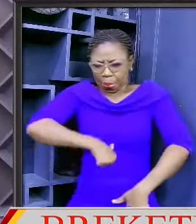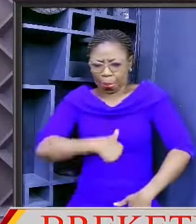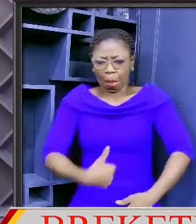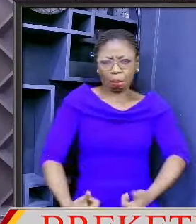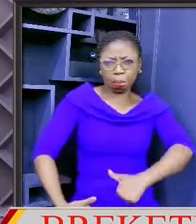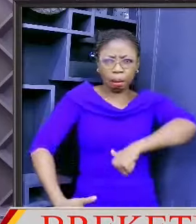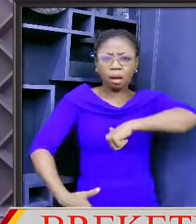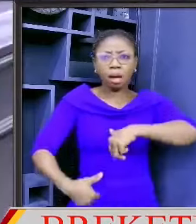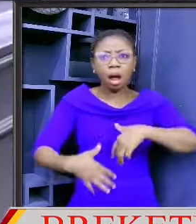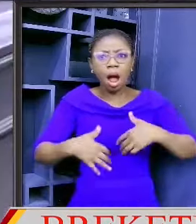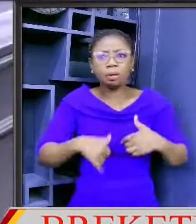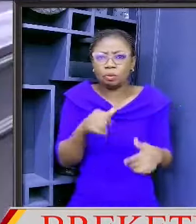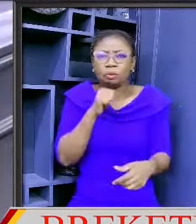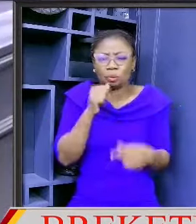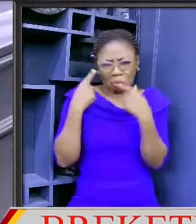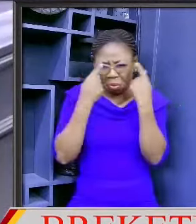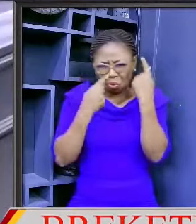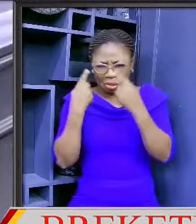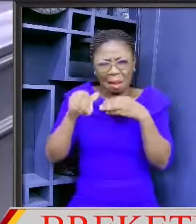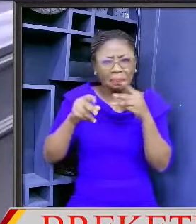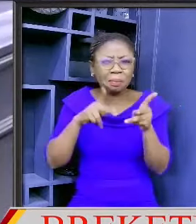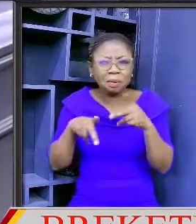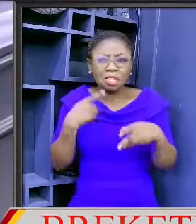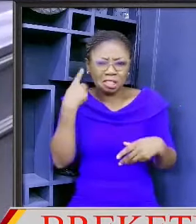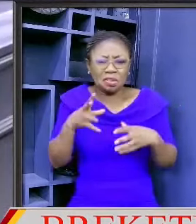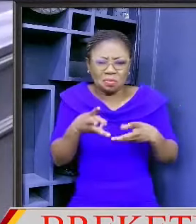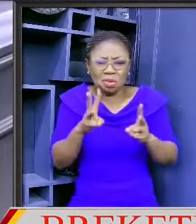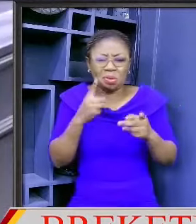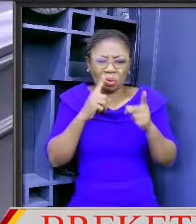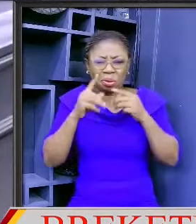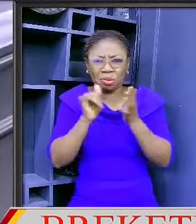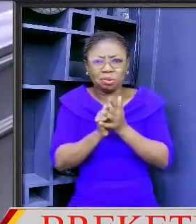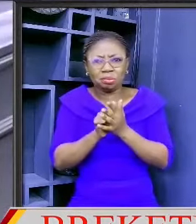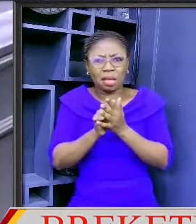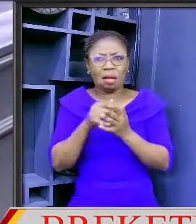too pompous. You are too inconsiderate. Look at the way you're talking to that woman.